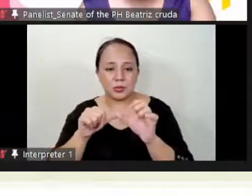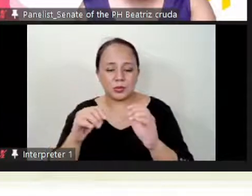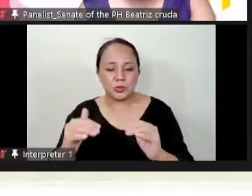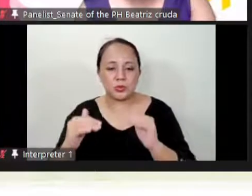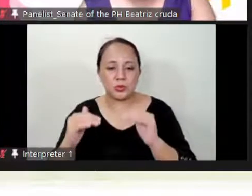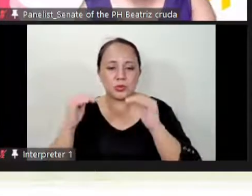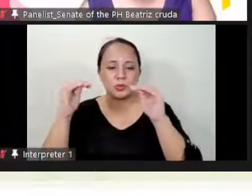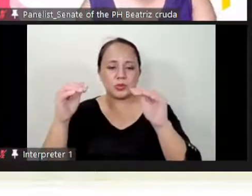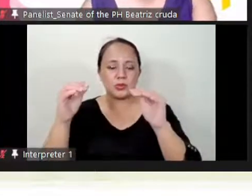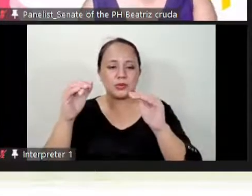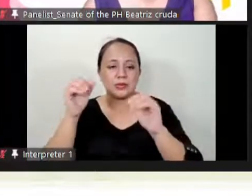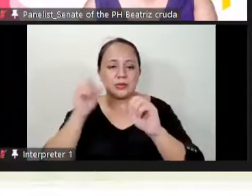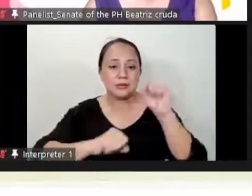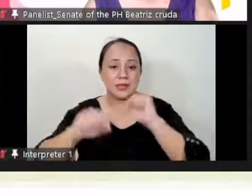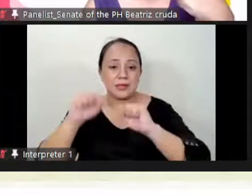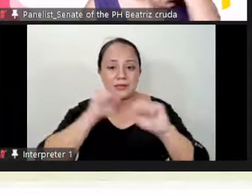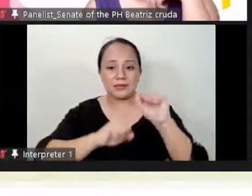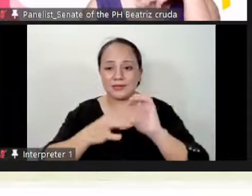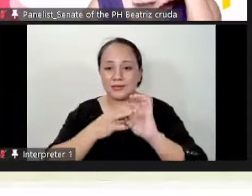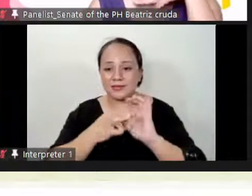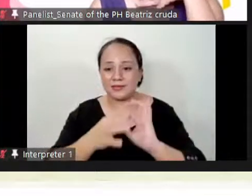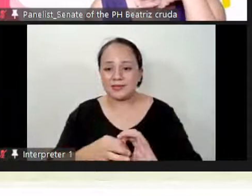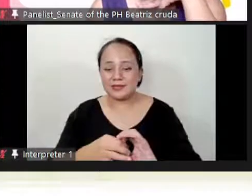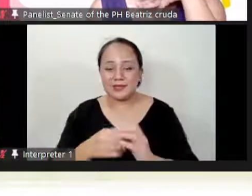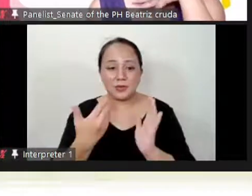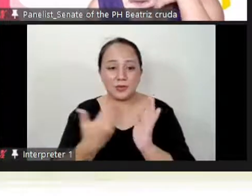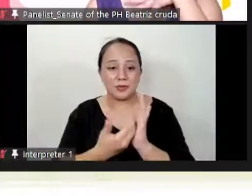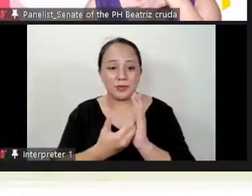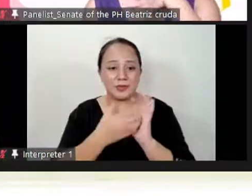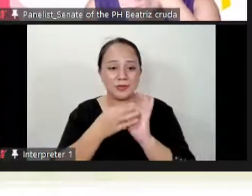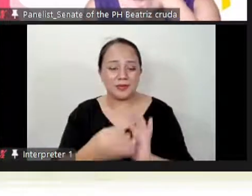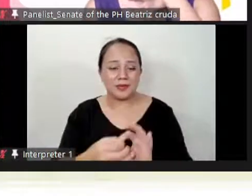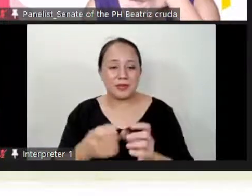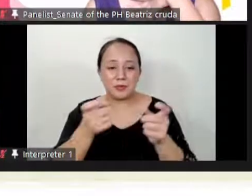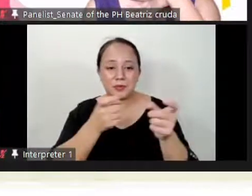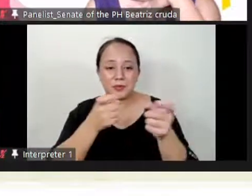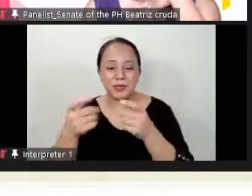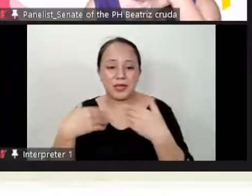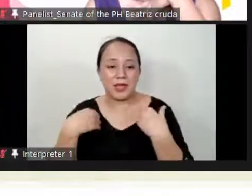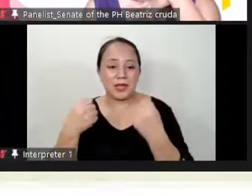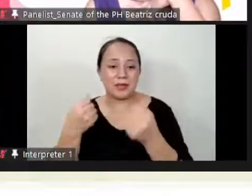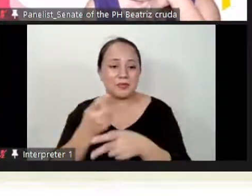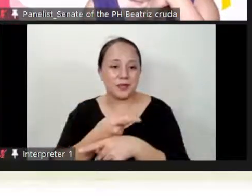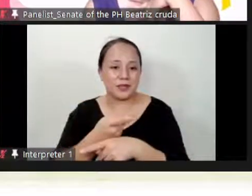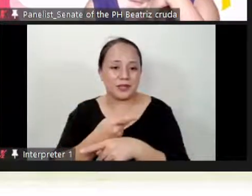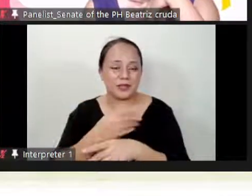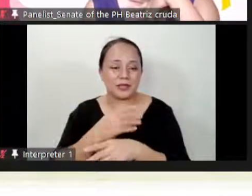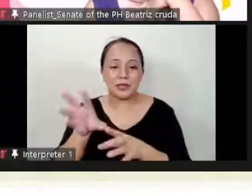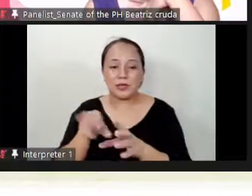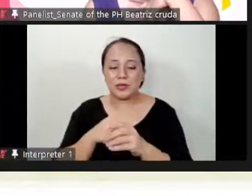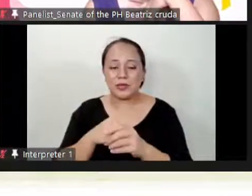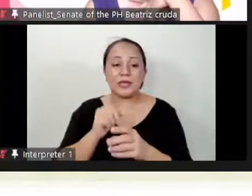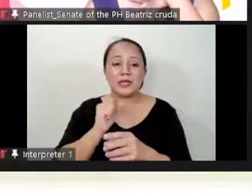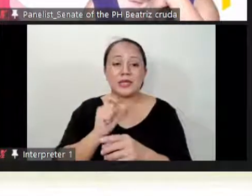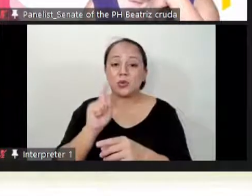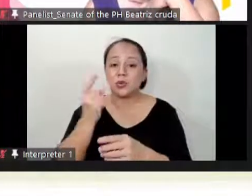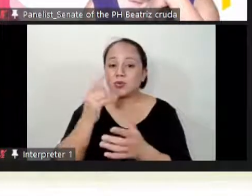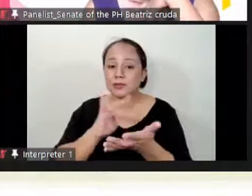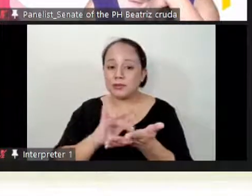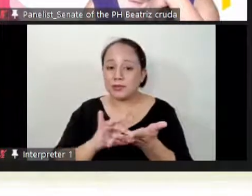its science-based and evidence-based regulations of health products. That includes not only drugs,